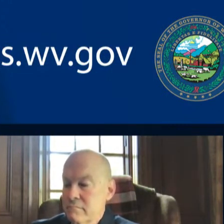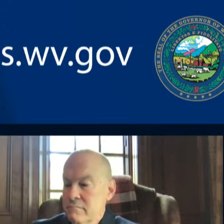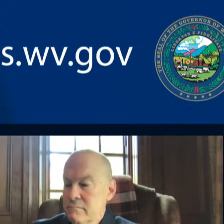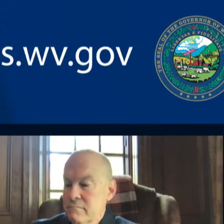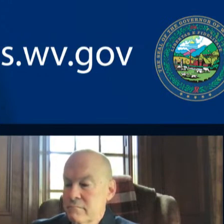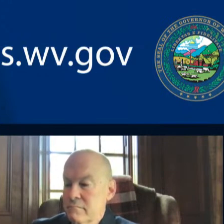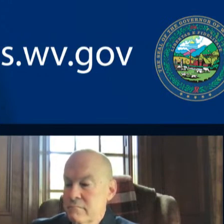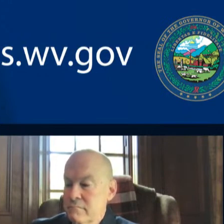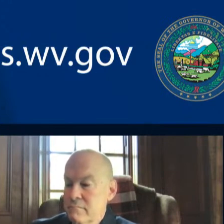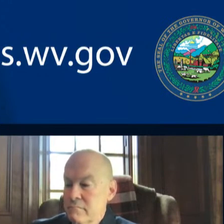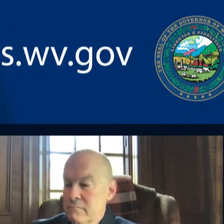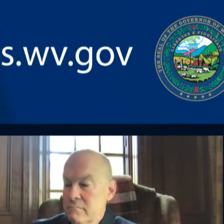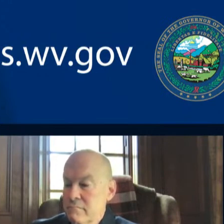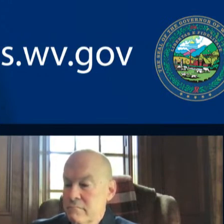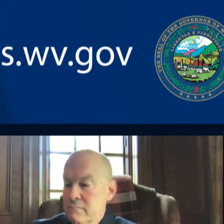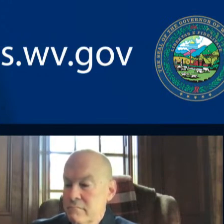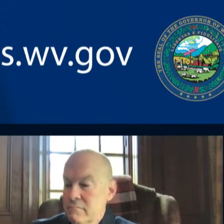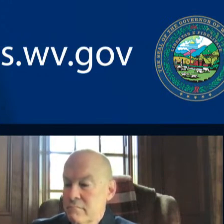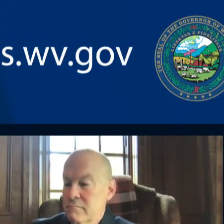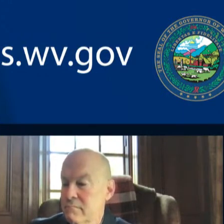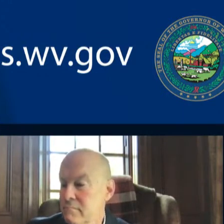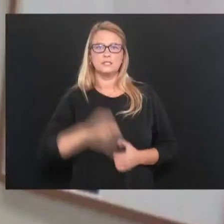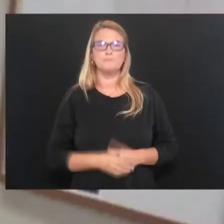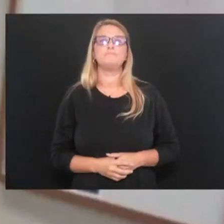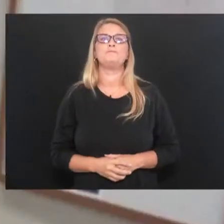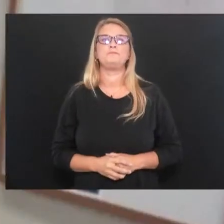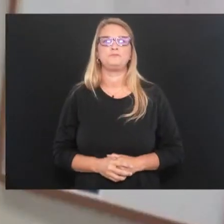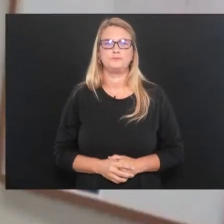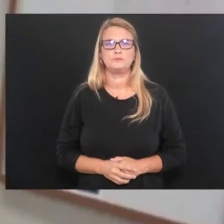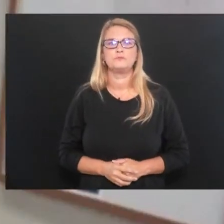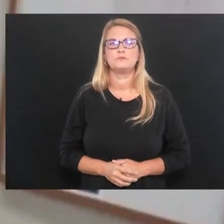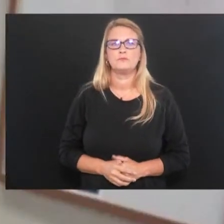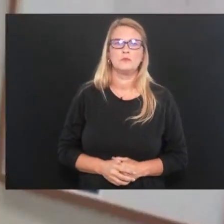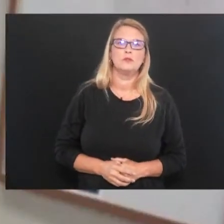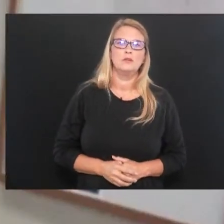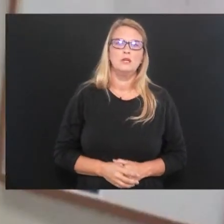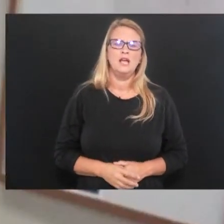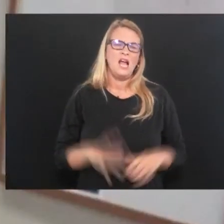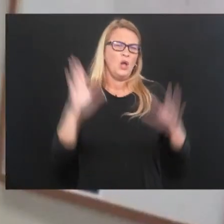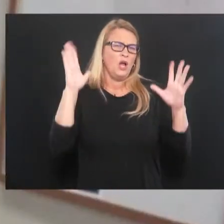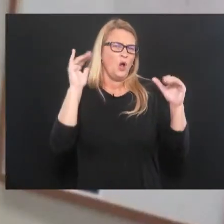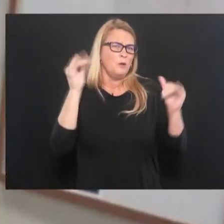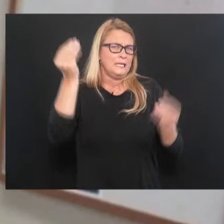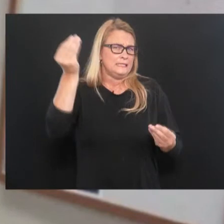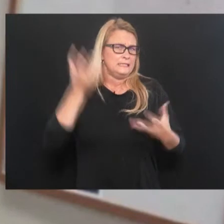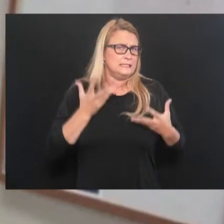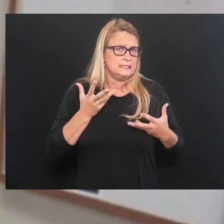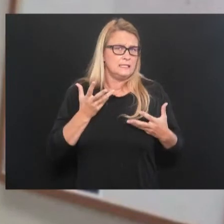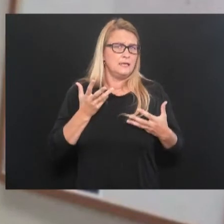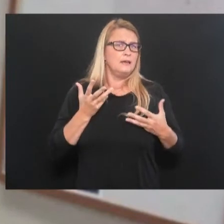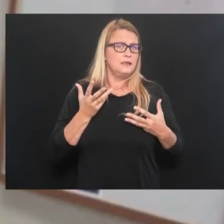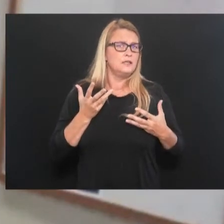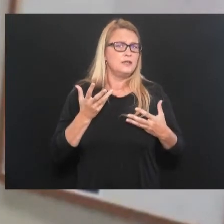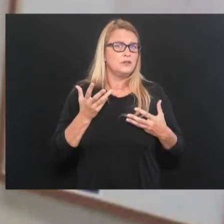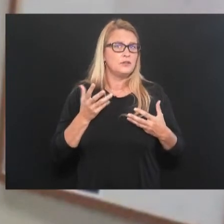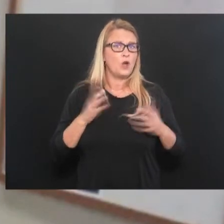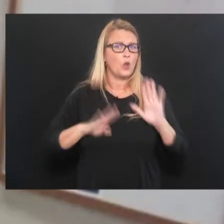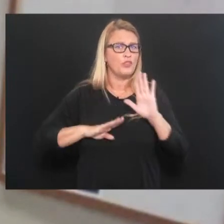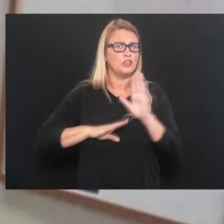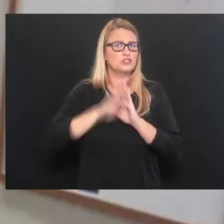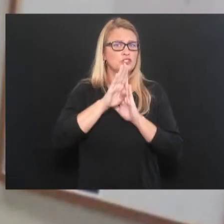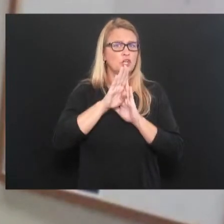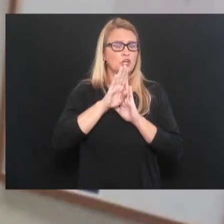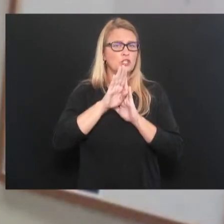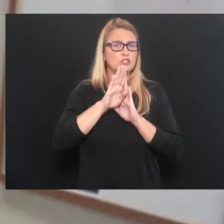News. Hi, this is Charles Young with WV News. I was hoping to get an update on our surge